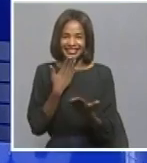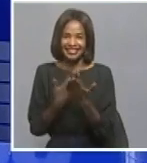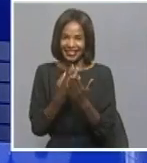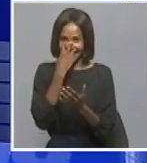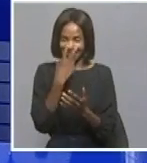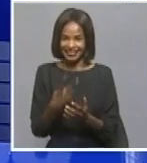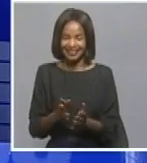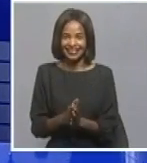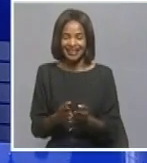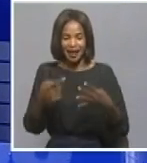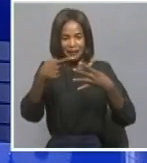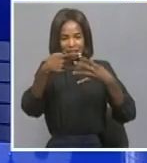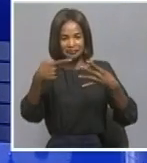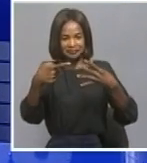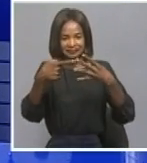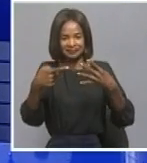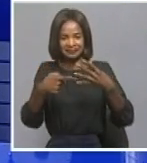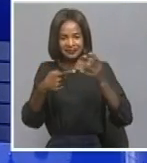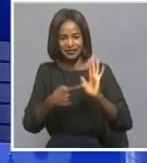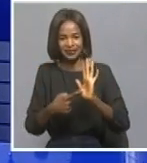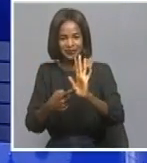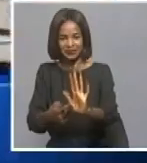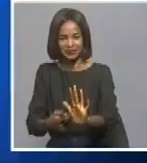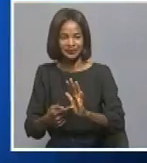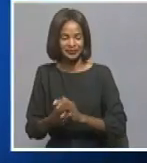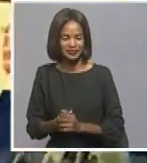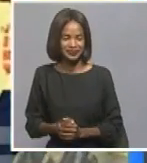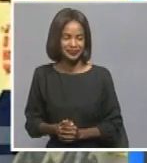much for joining us. We begin with the headlines.